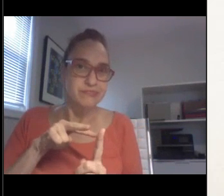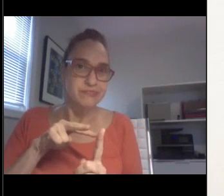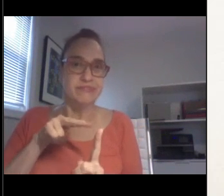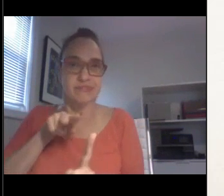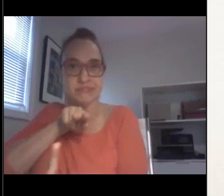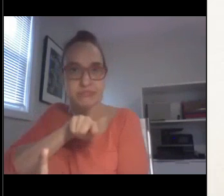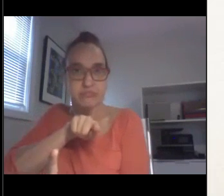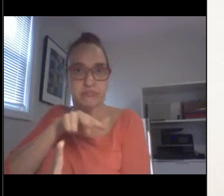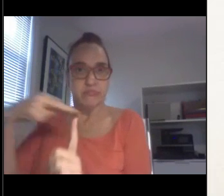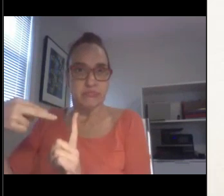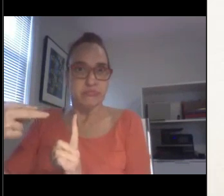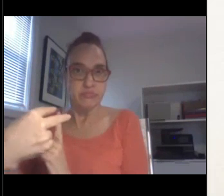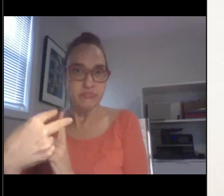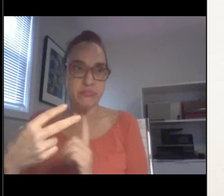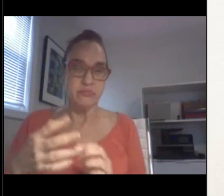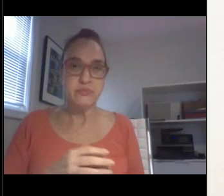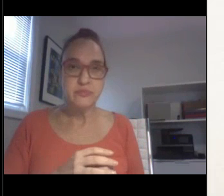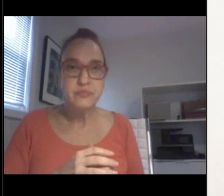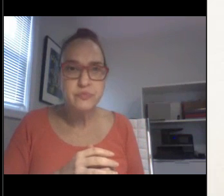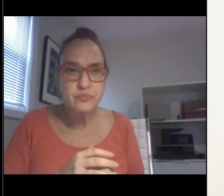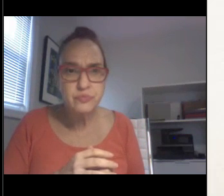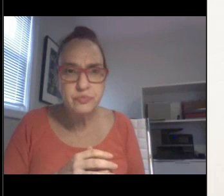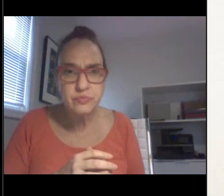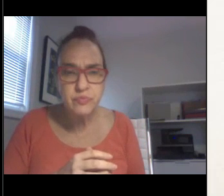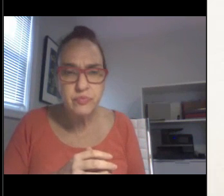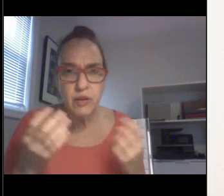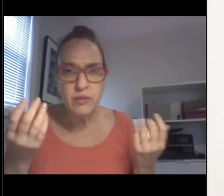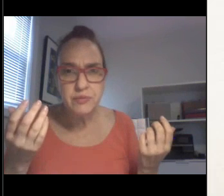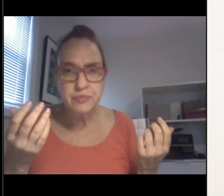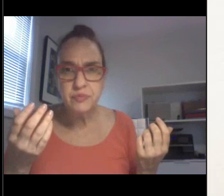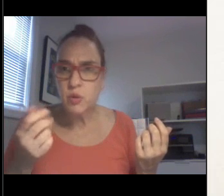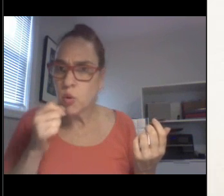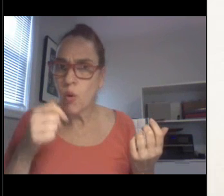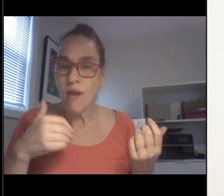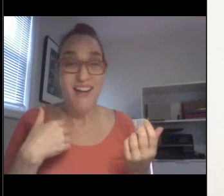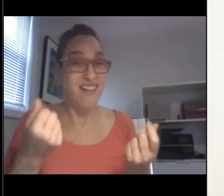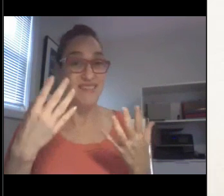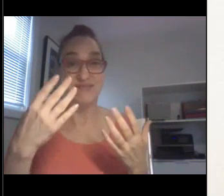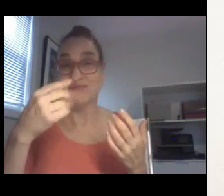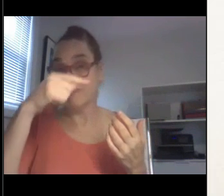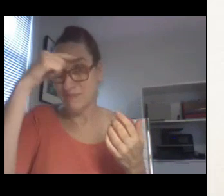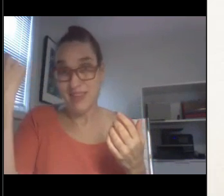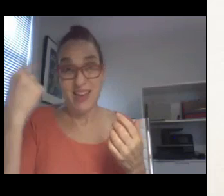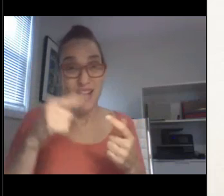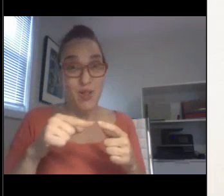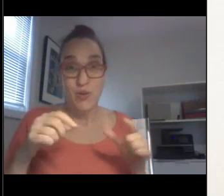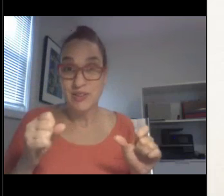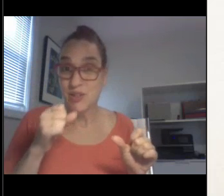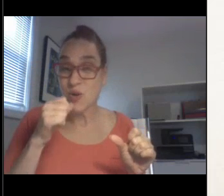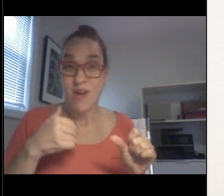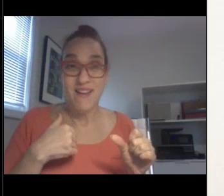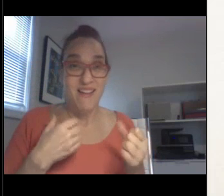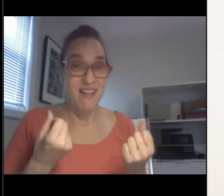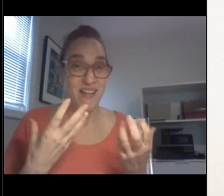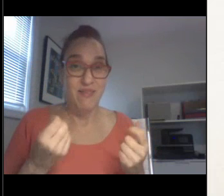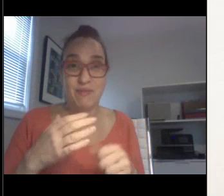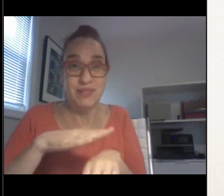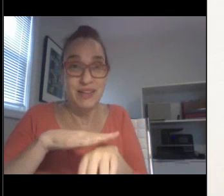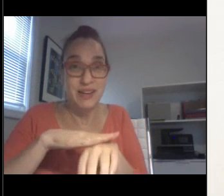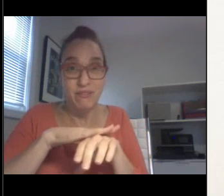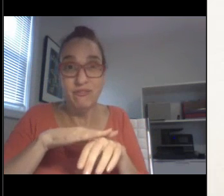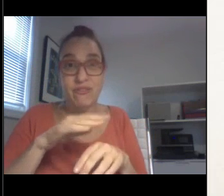Additionally, there are not very many Black linguists in particular, nor Native linguists, actually, Indigenous linguists, but there